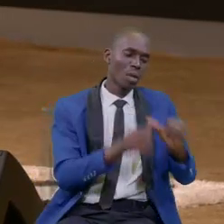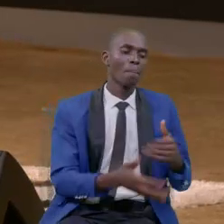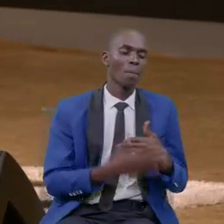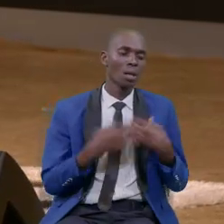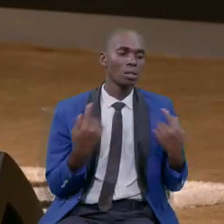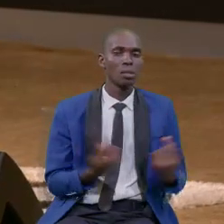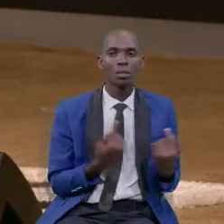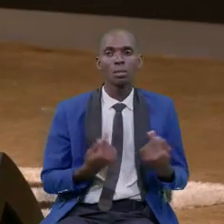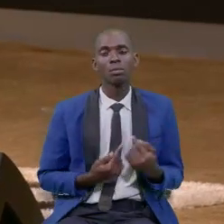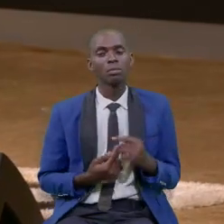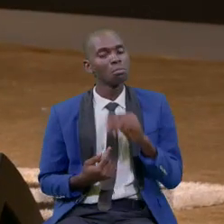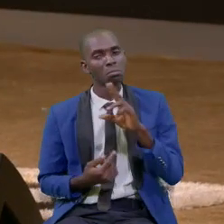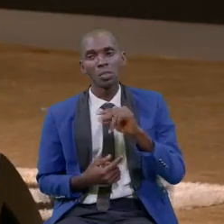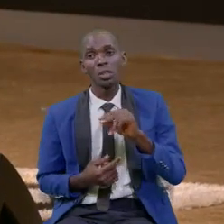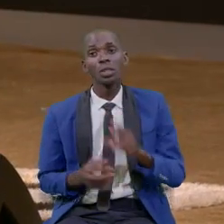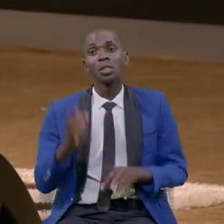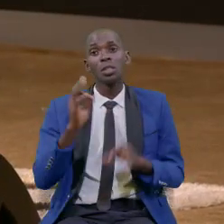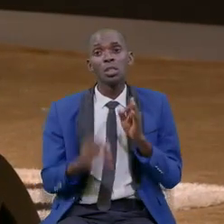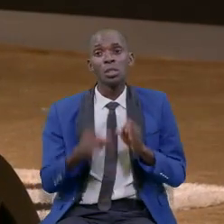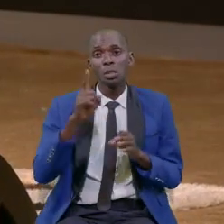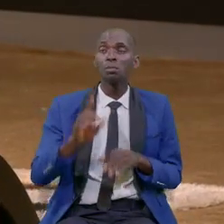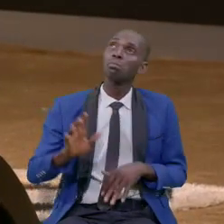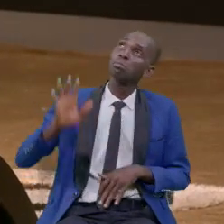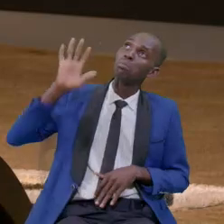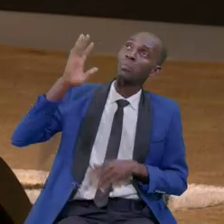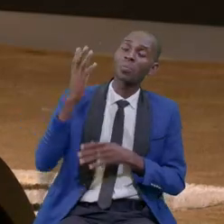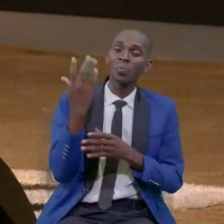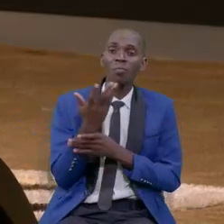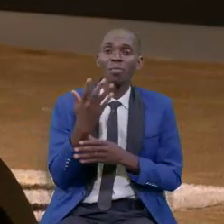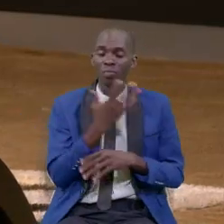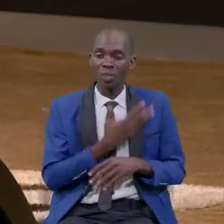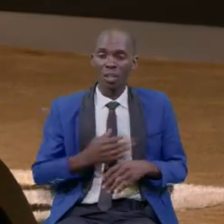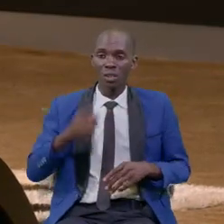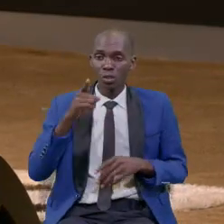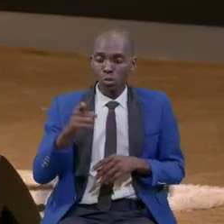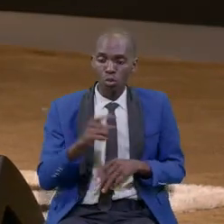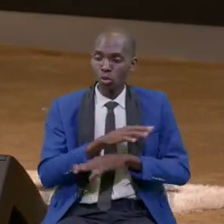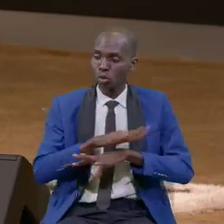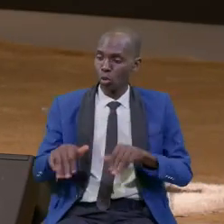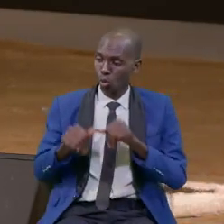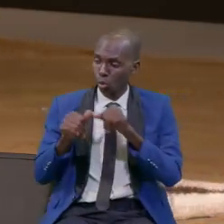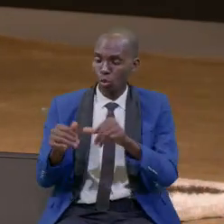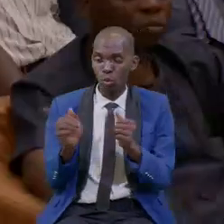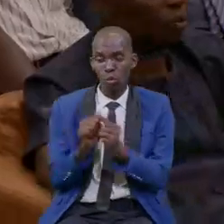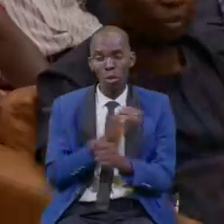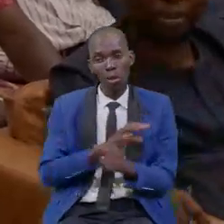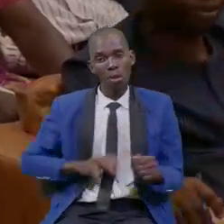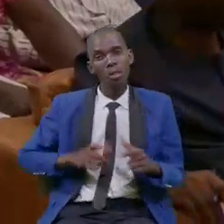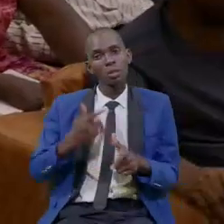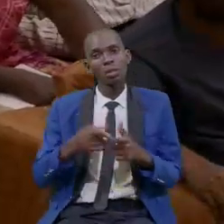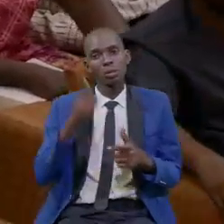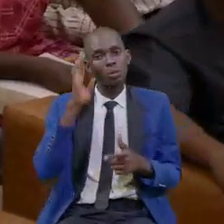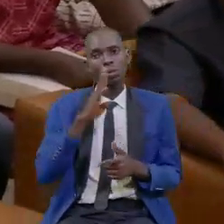don't continue, then you will still perish. I will not perish. You